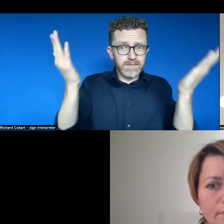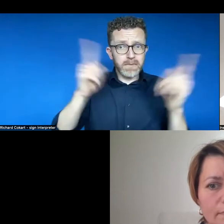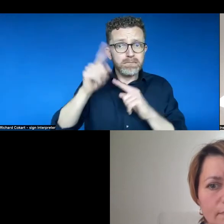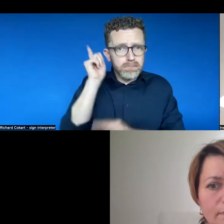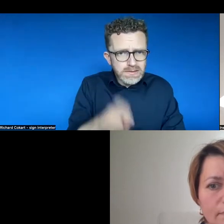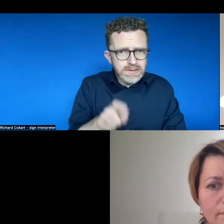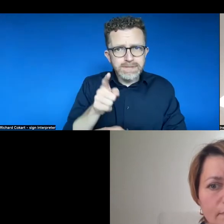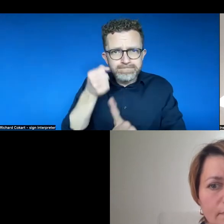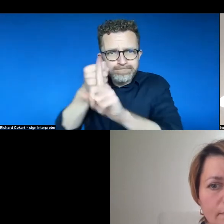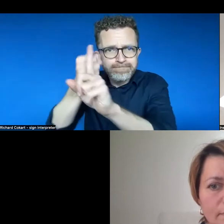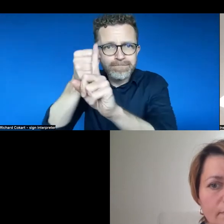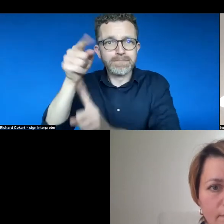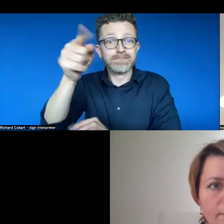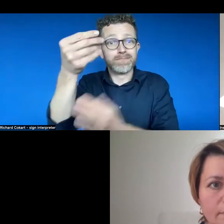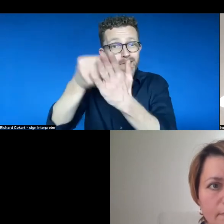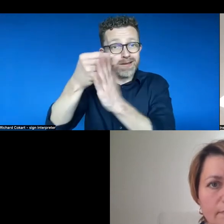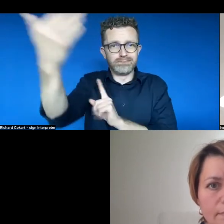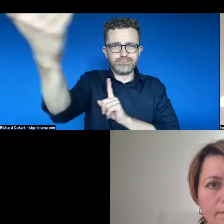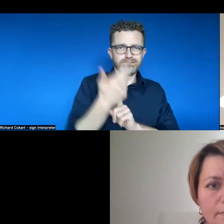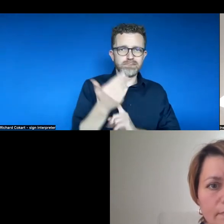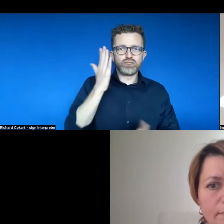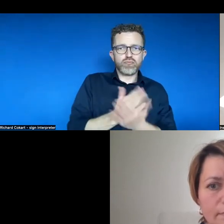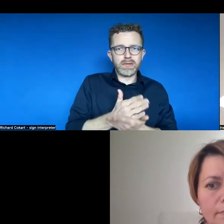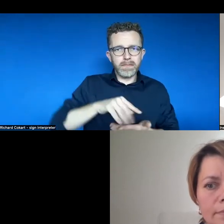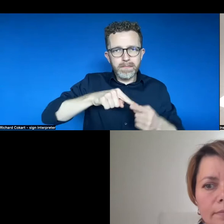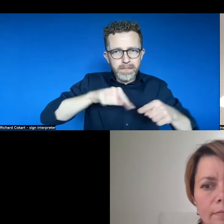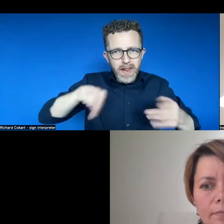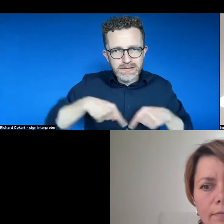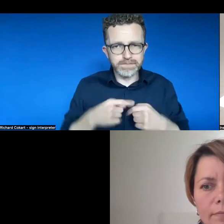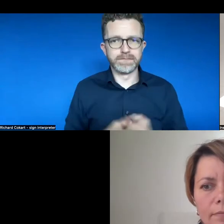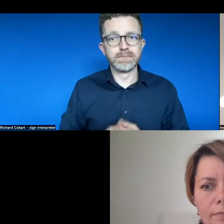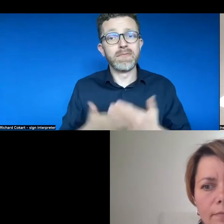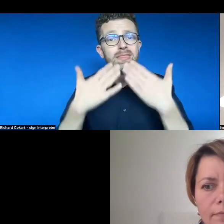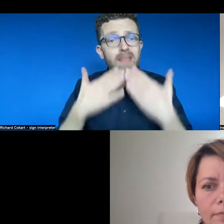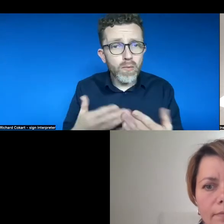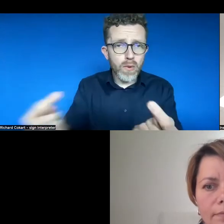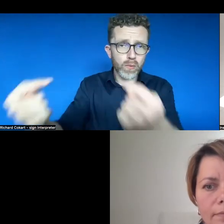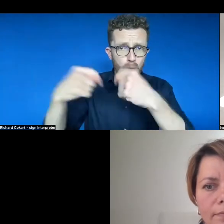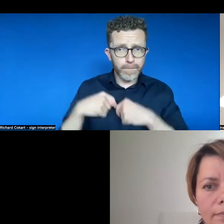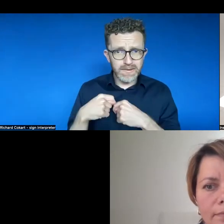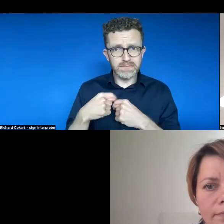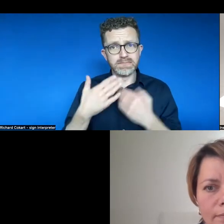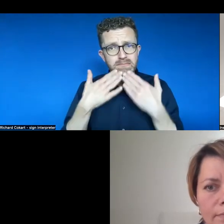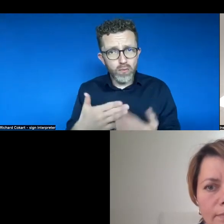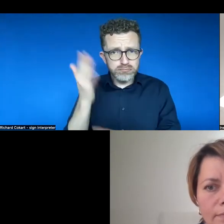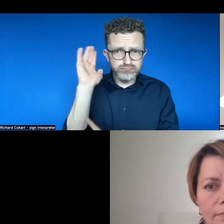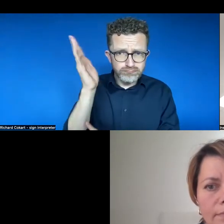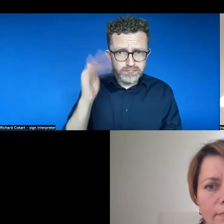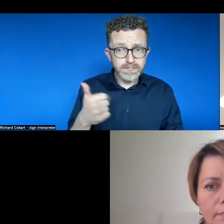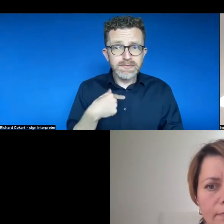to ask questions in the chat and the Q&A box. So Mariana, as well, feel free to respond,